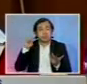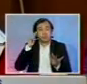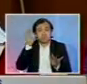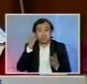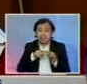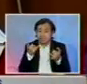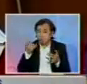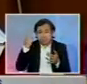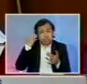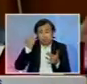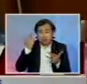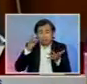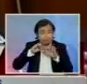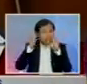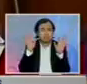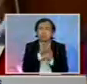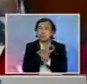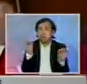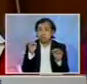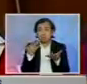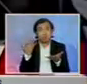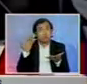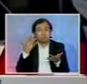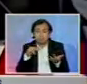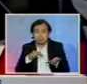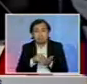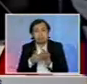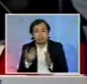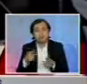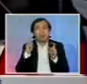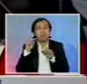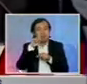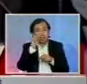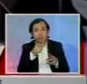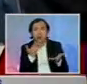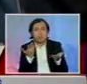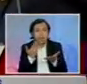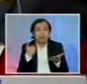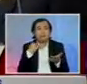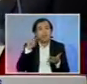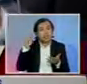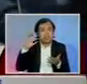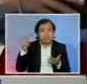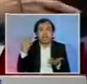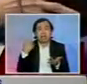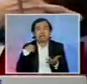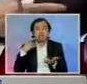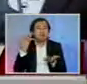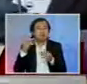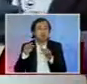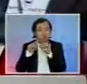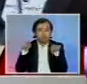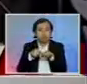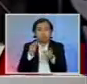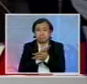there is no basis whatsoever. From nowhere, we are confronted with the situation where there is a deed of sale, where there is a TCT in the name of a Corona, but